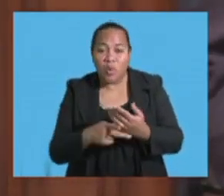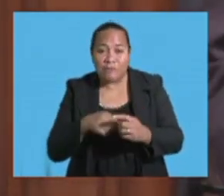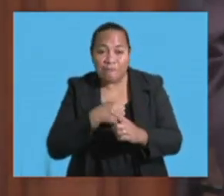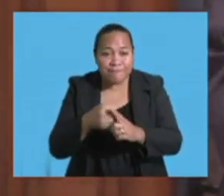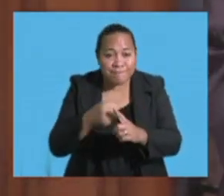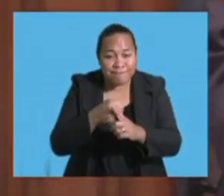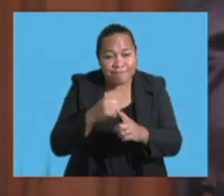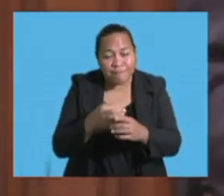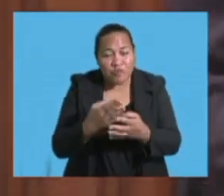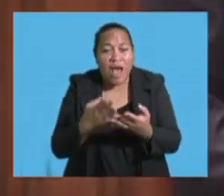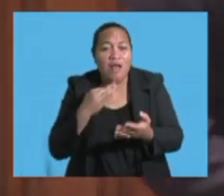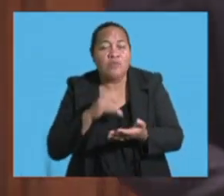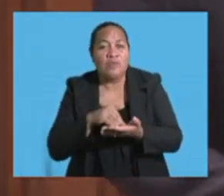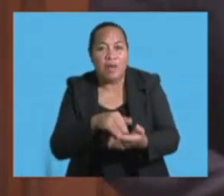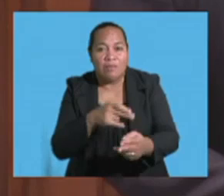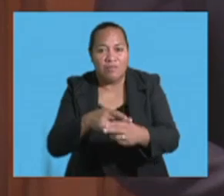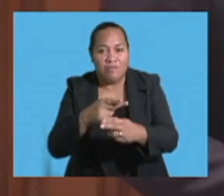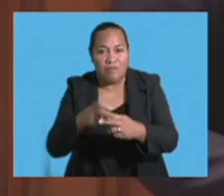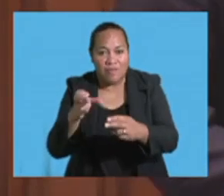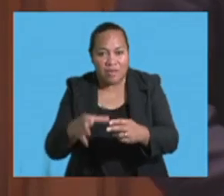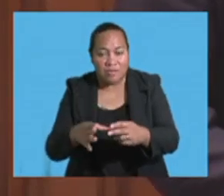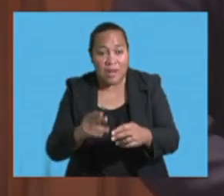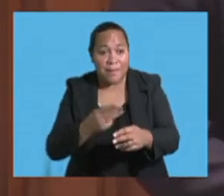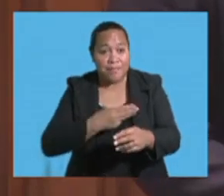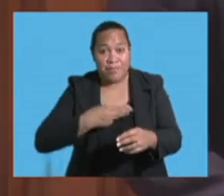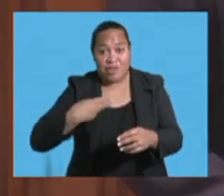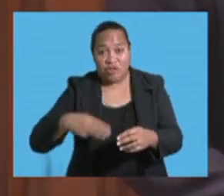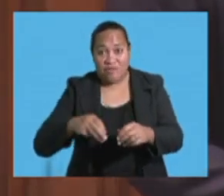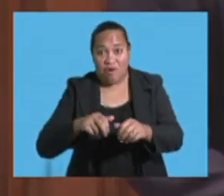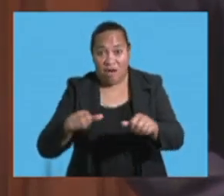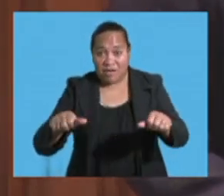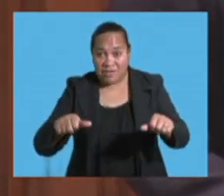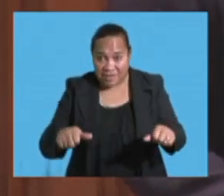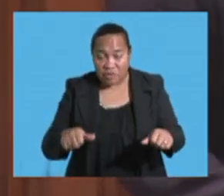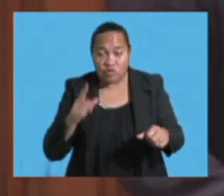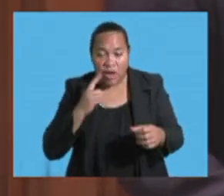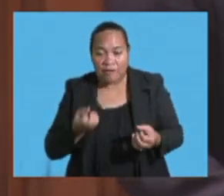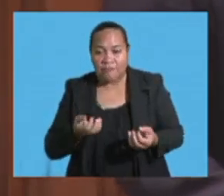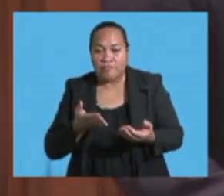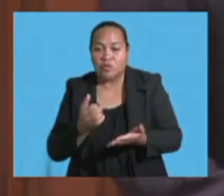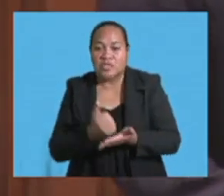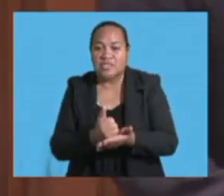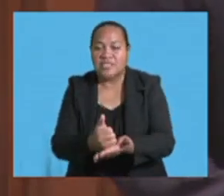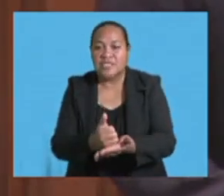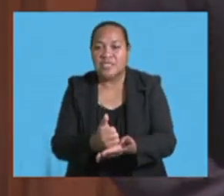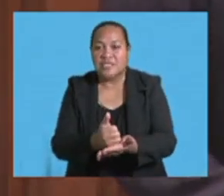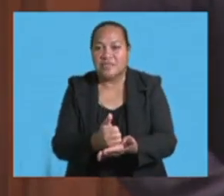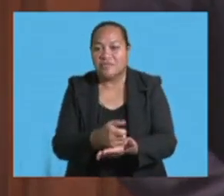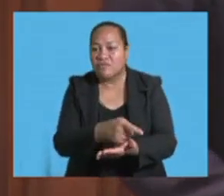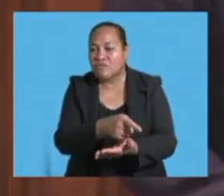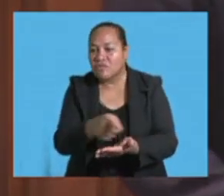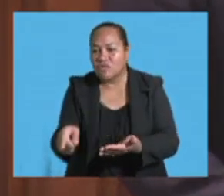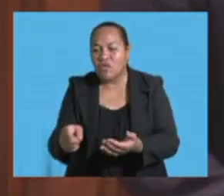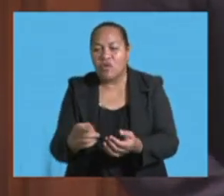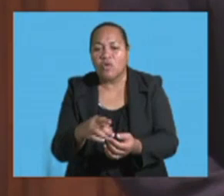2018-2019 budget, where the Ministry of Agriculture is providing assistance for